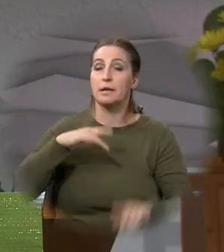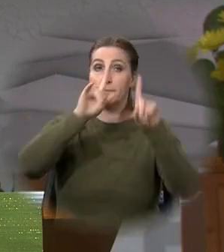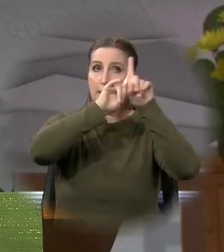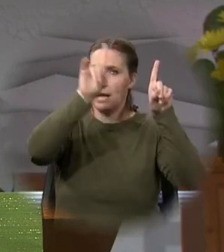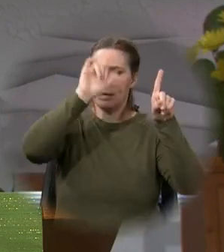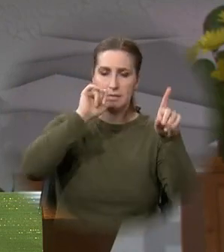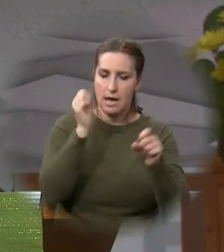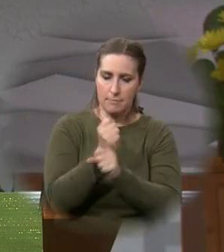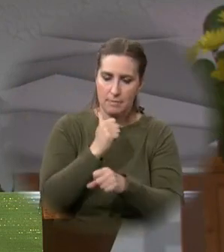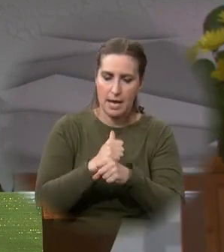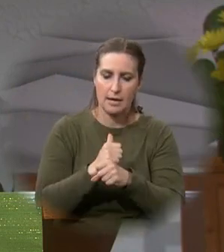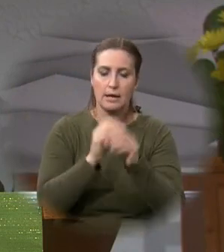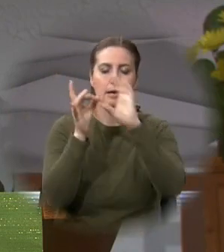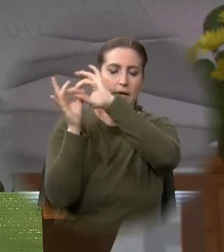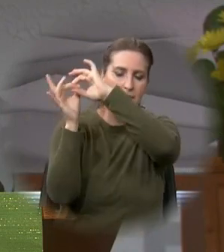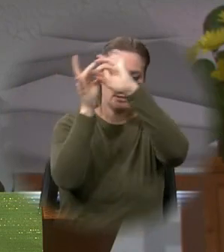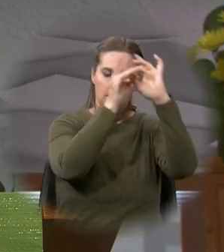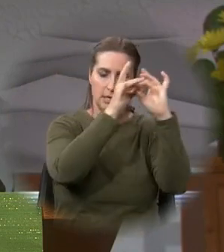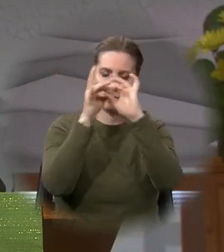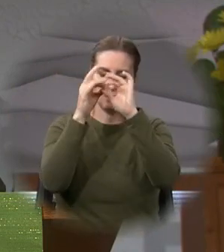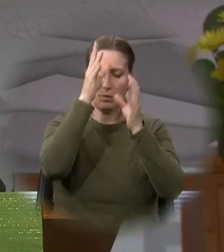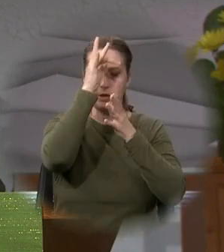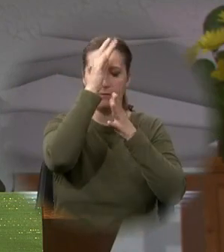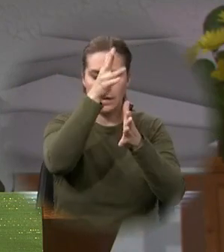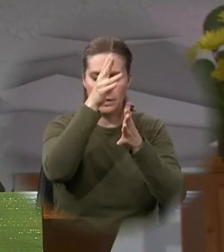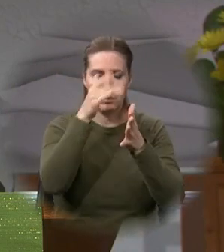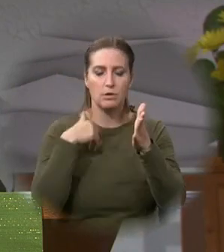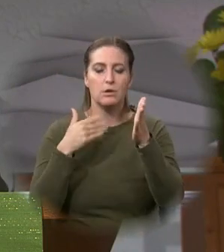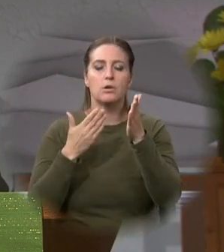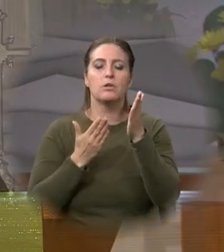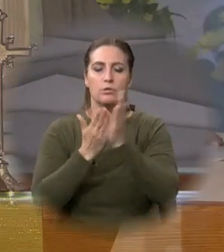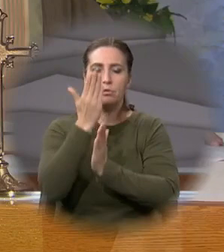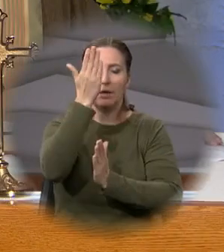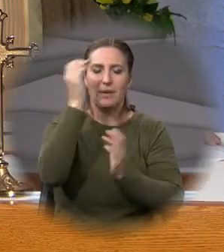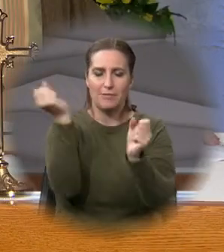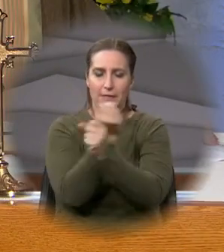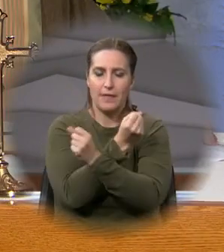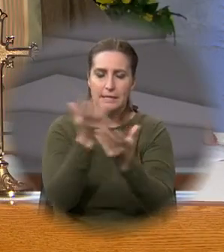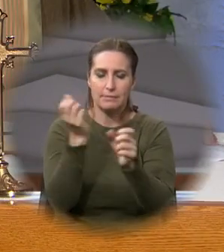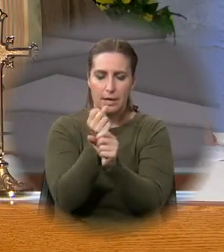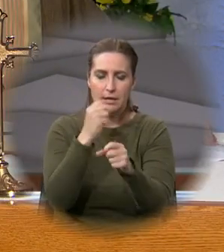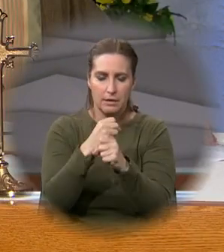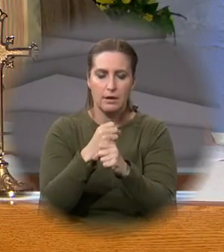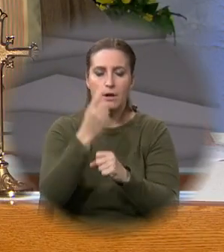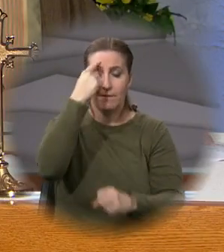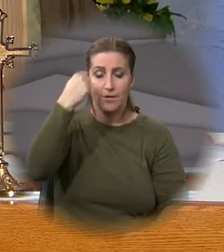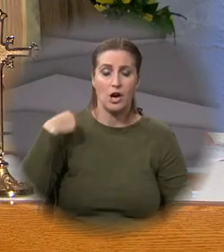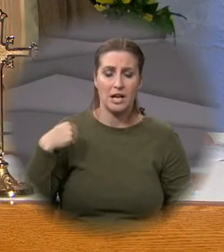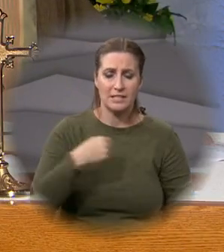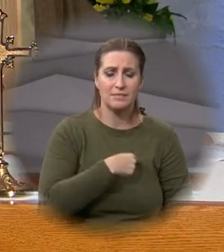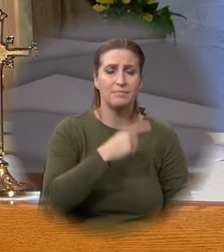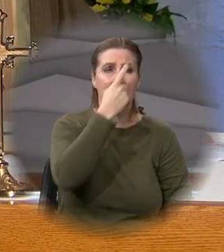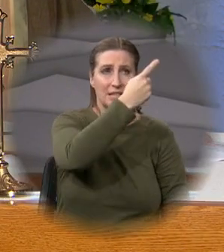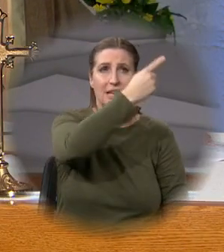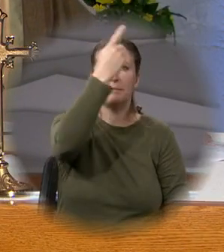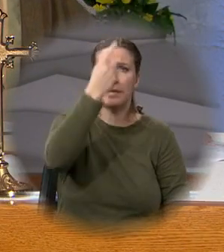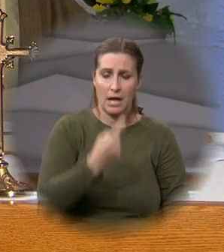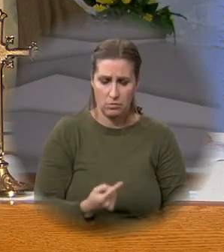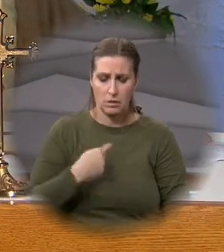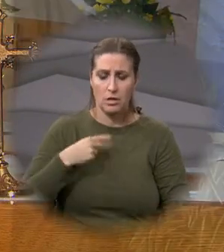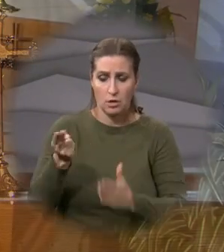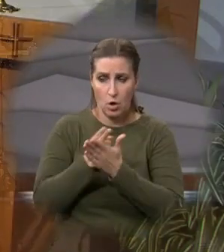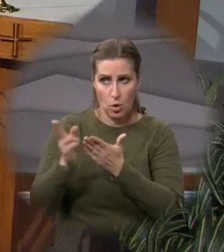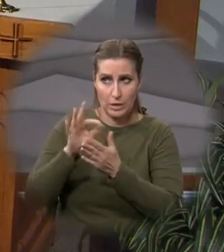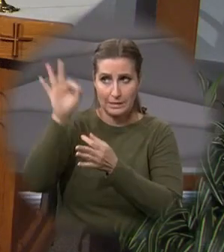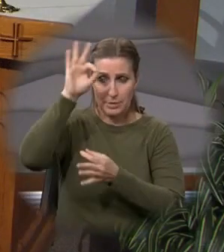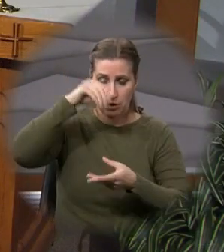God, begotten, not made, consubstantial with the Father. Through him all things were made. For us and for our